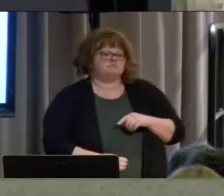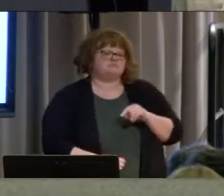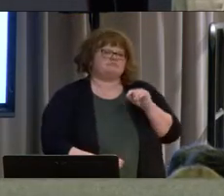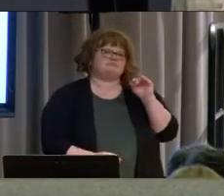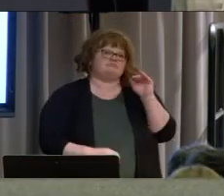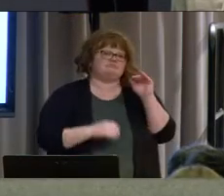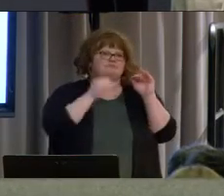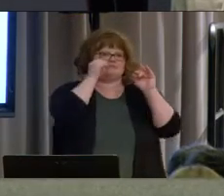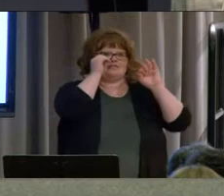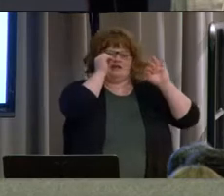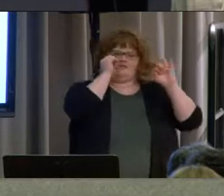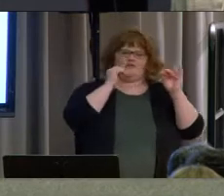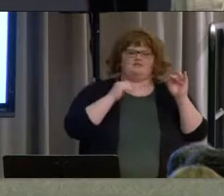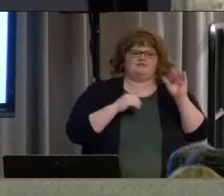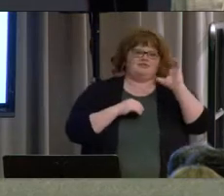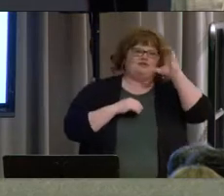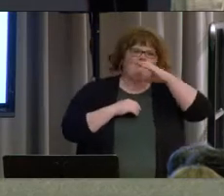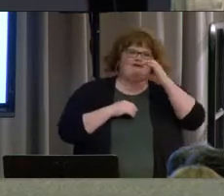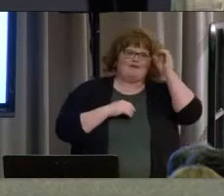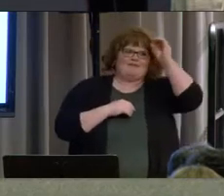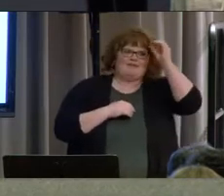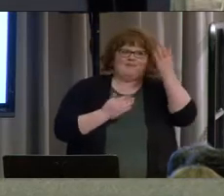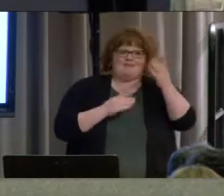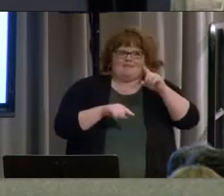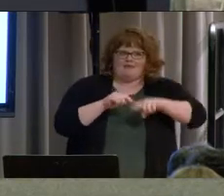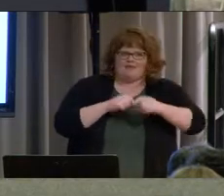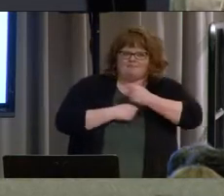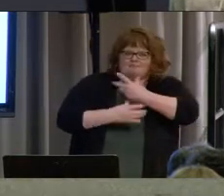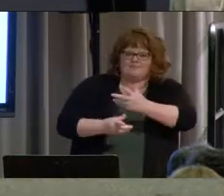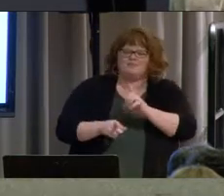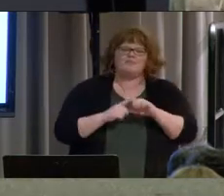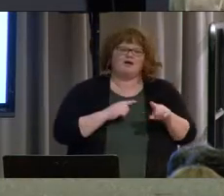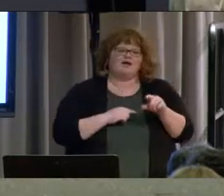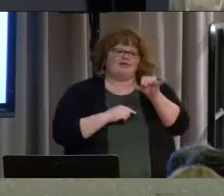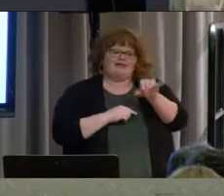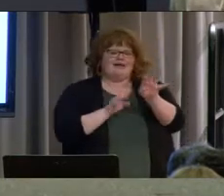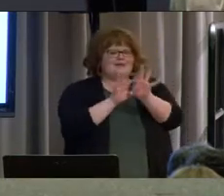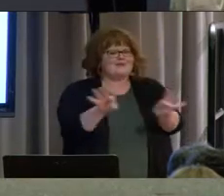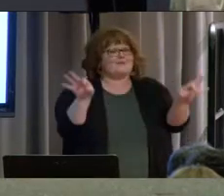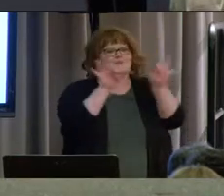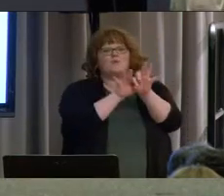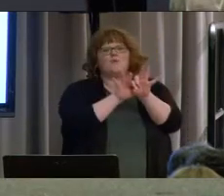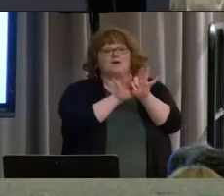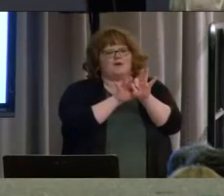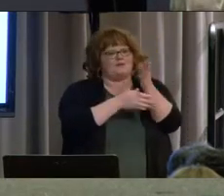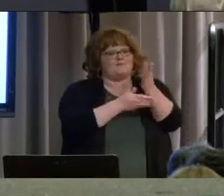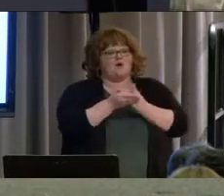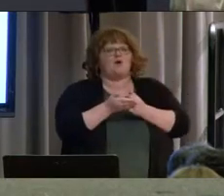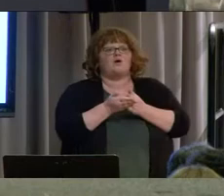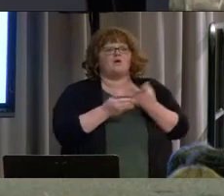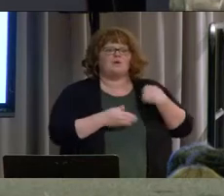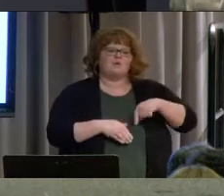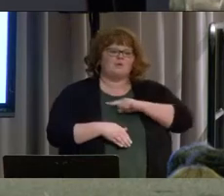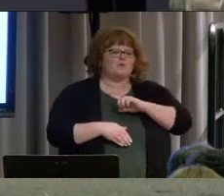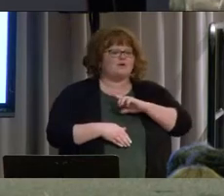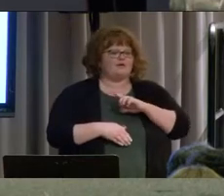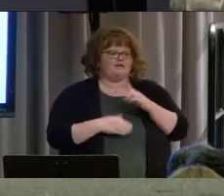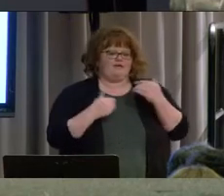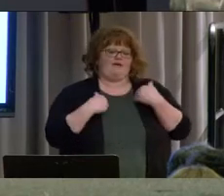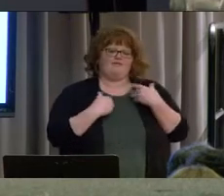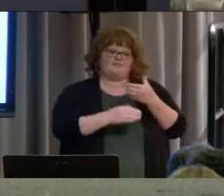range opinion, you're right, they can't possibly do it. But when people are sitting there, it's our best chance. We're going to talk to them longer than any news clip or